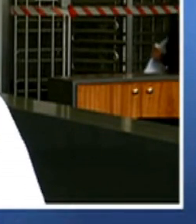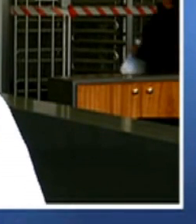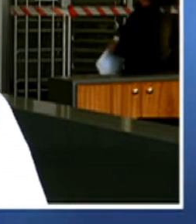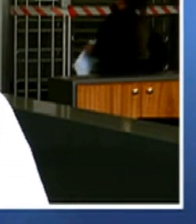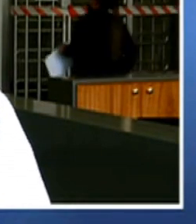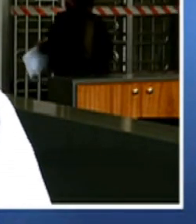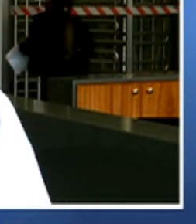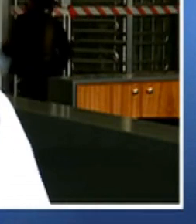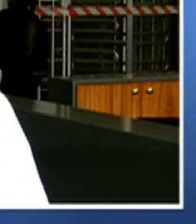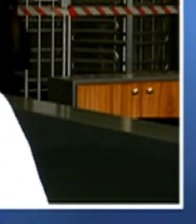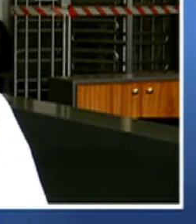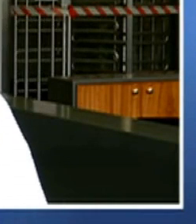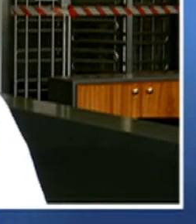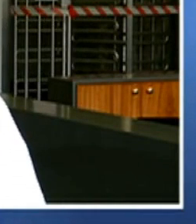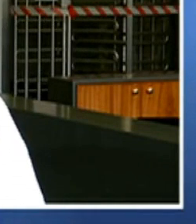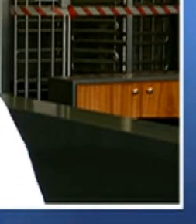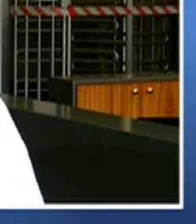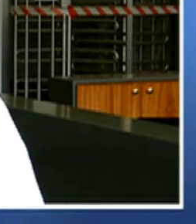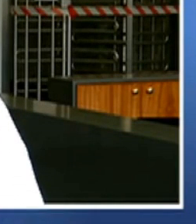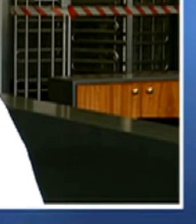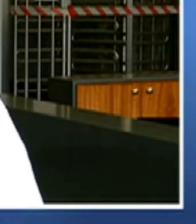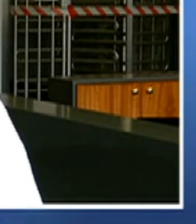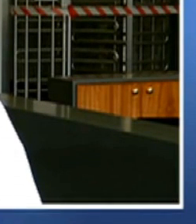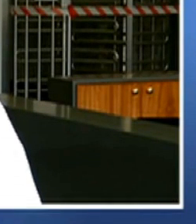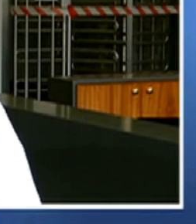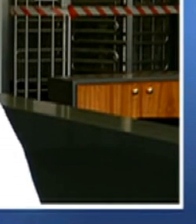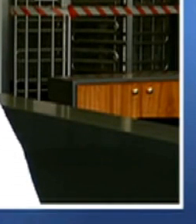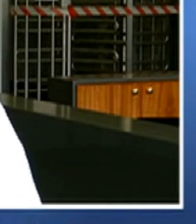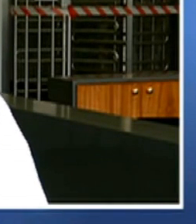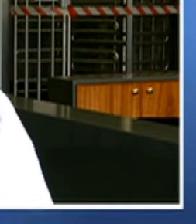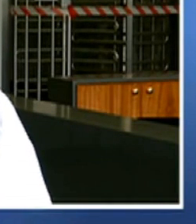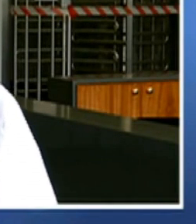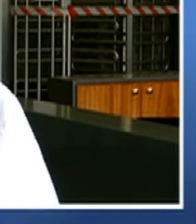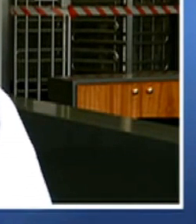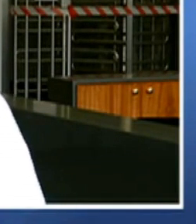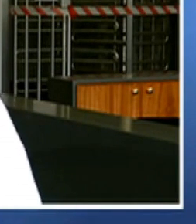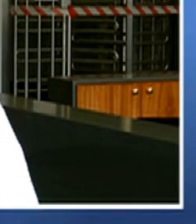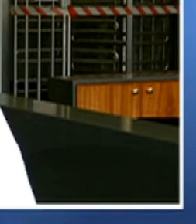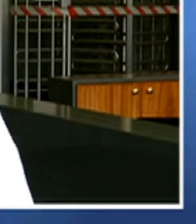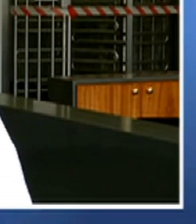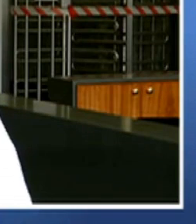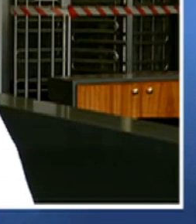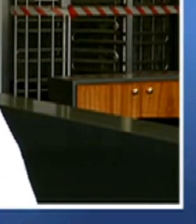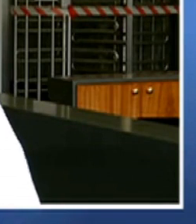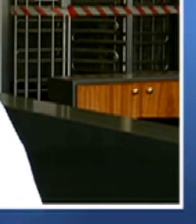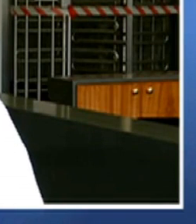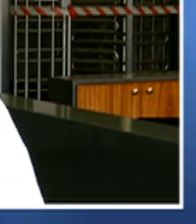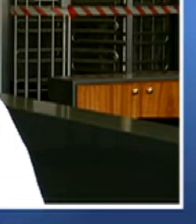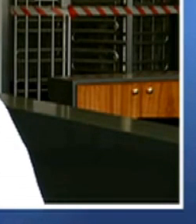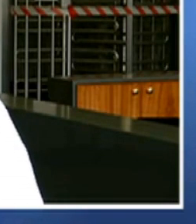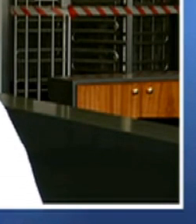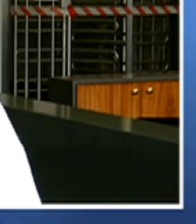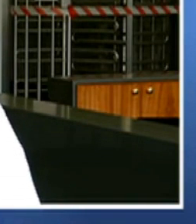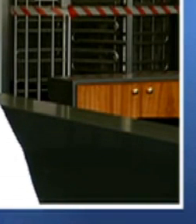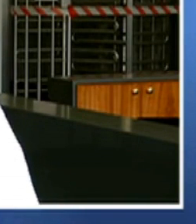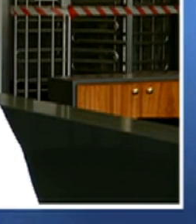brought by the state to make amendments to the indictment against Pastor Timothy Omotoso will be heard in the court this morning. On Friday,